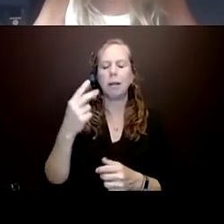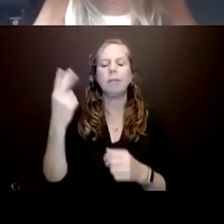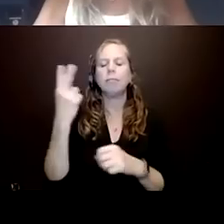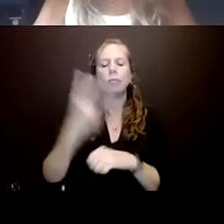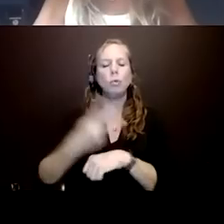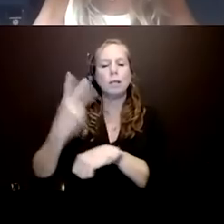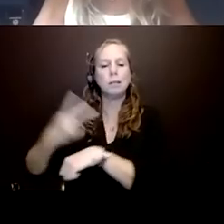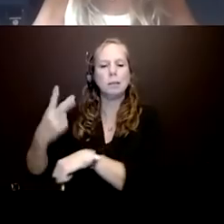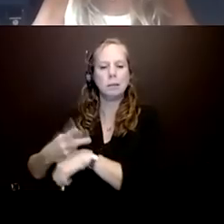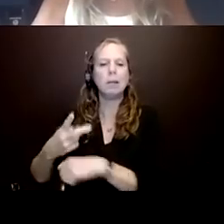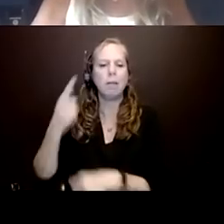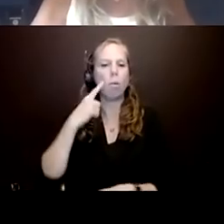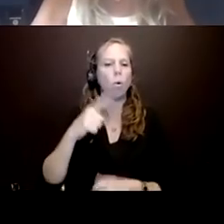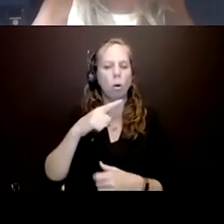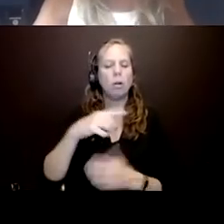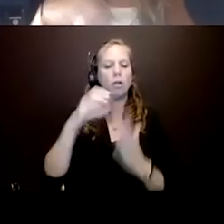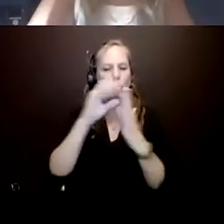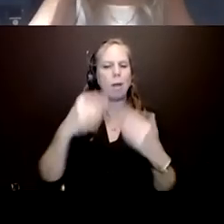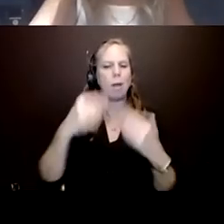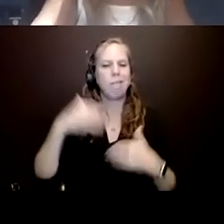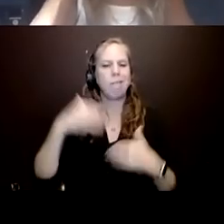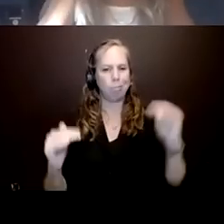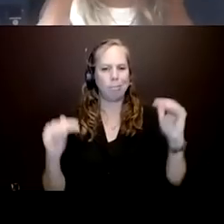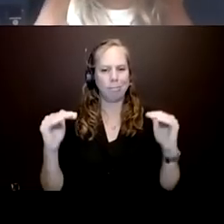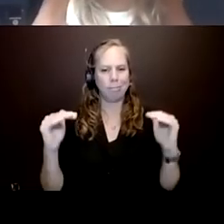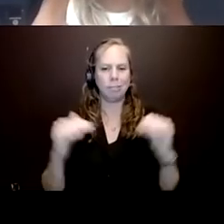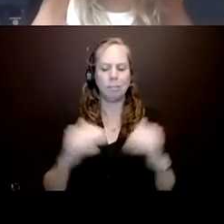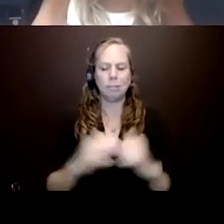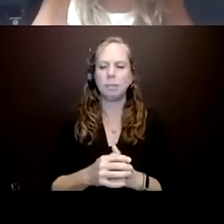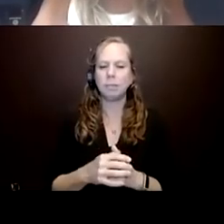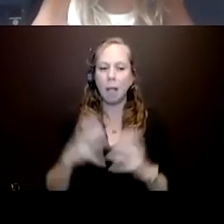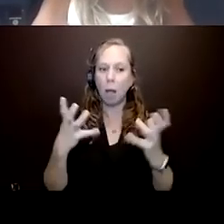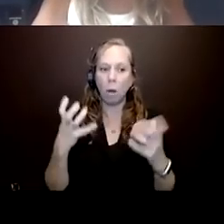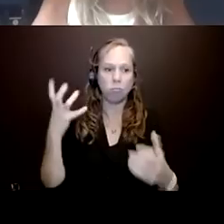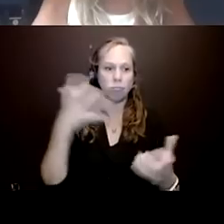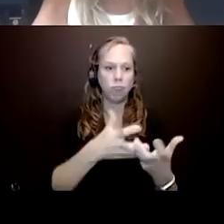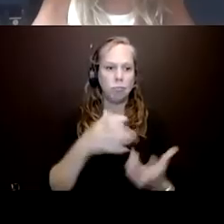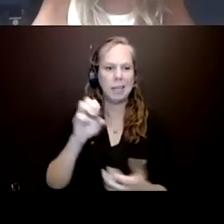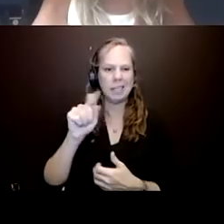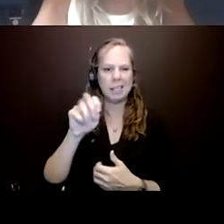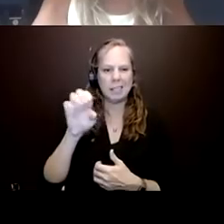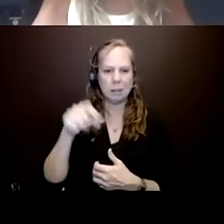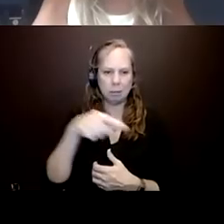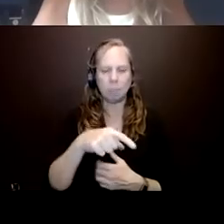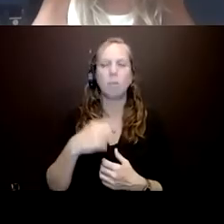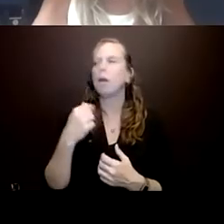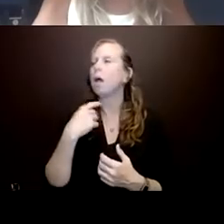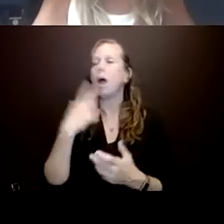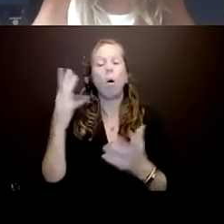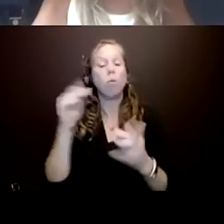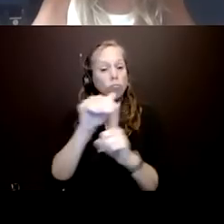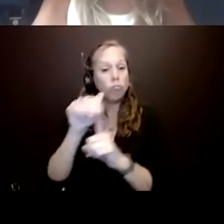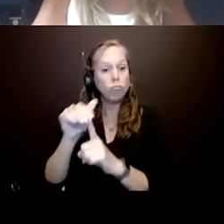balance. And if I can interject as well, and thank you, Dr. Guerrero. I want to remind everyone that even